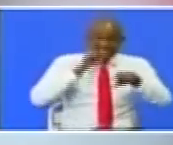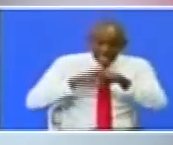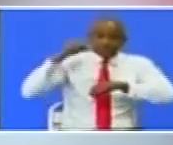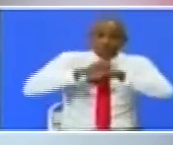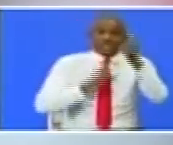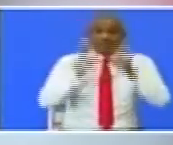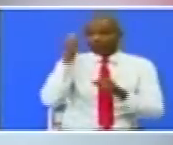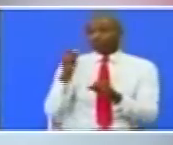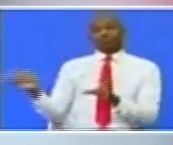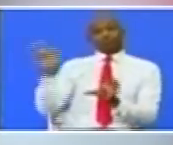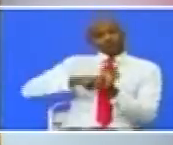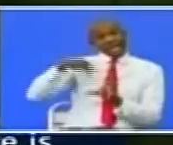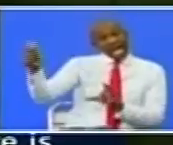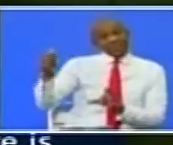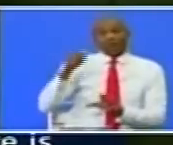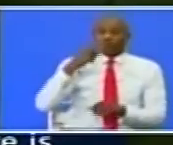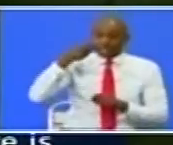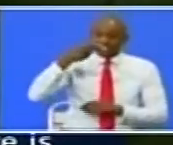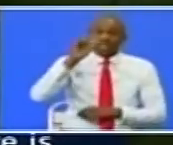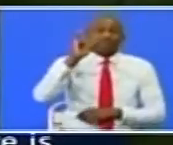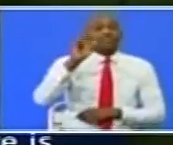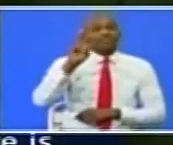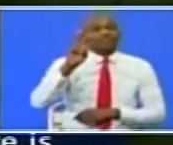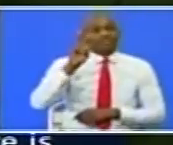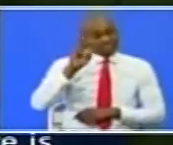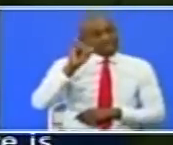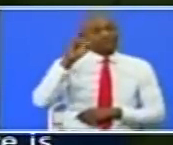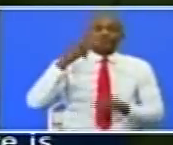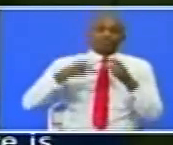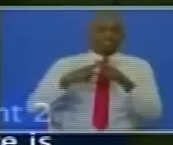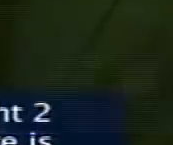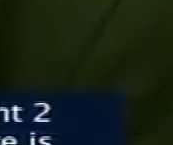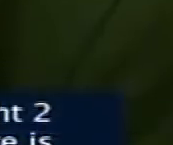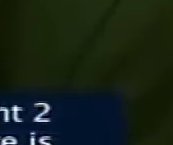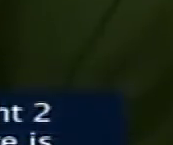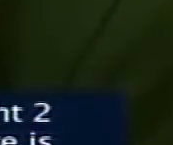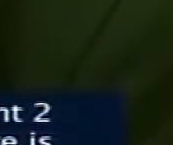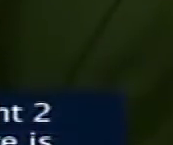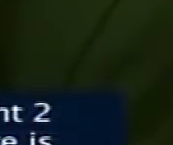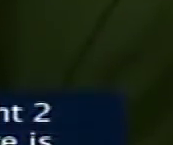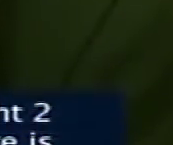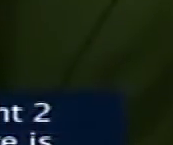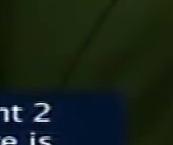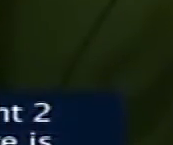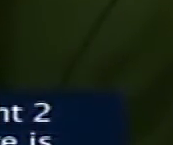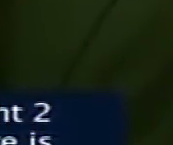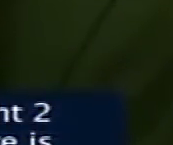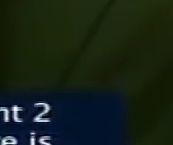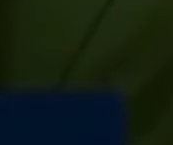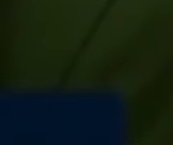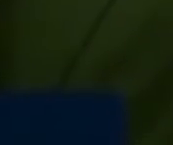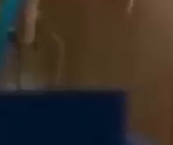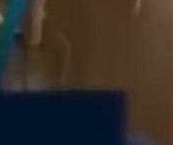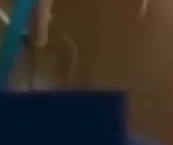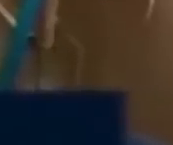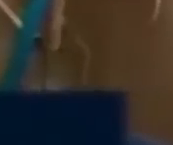had refused to admit Elijah. We were able to admit another student 2 weeks after she was told there's still no space.